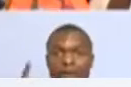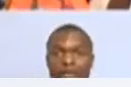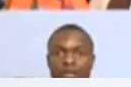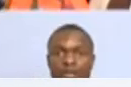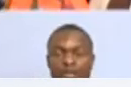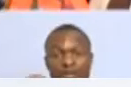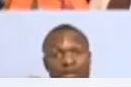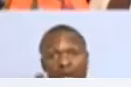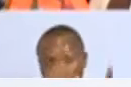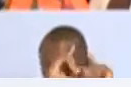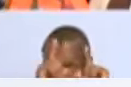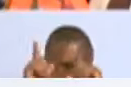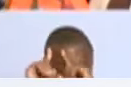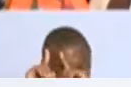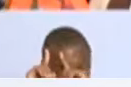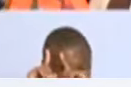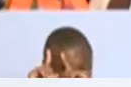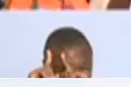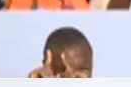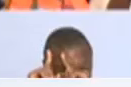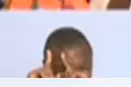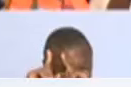of Congo, Lesotho,